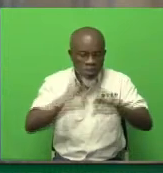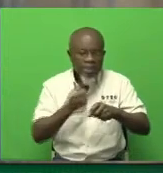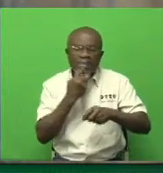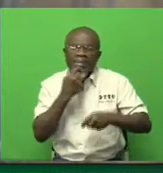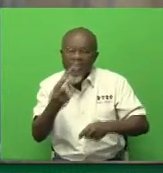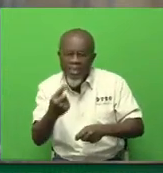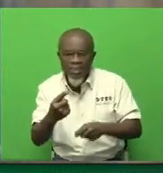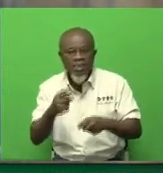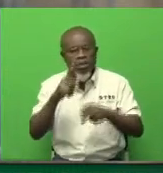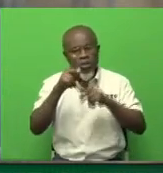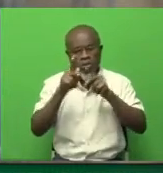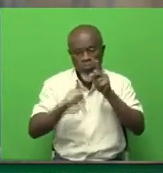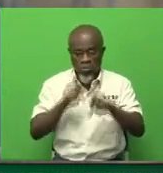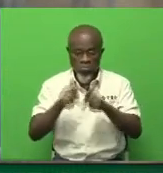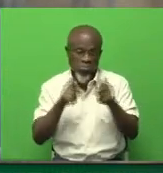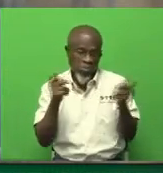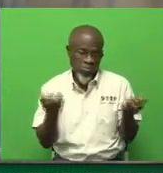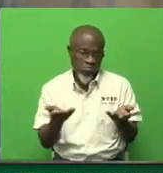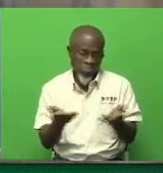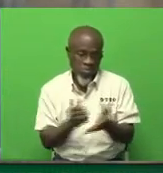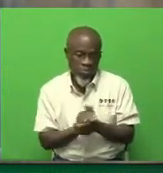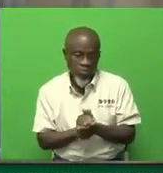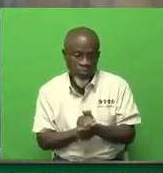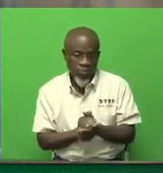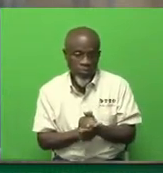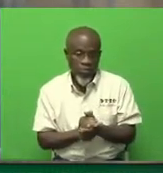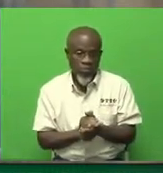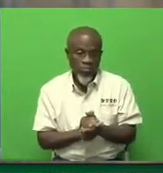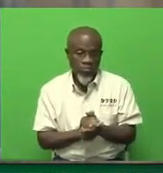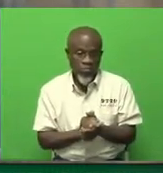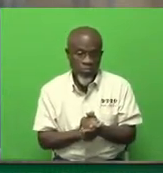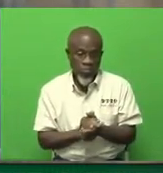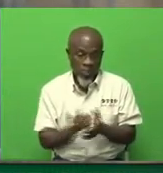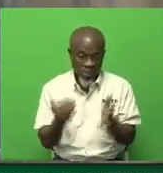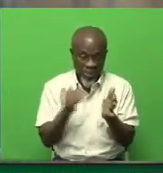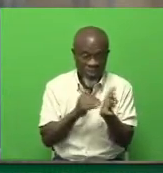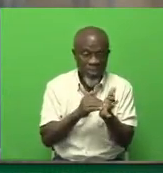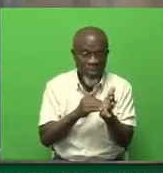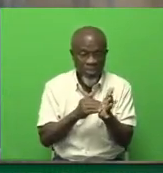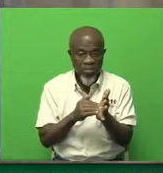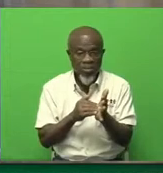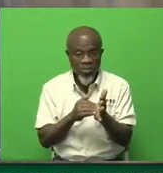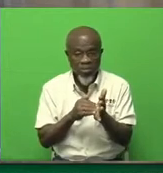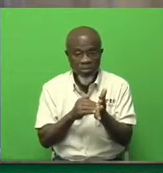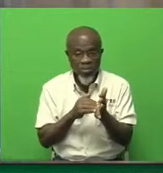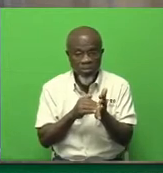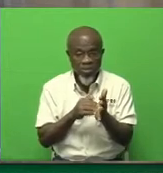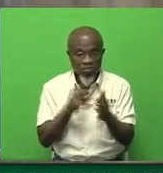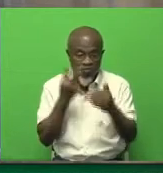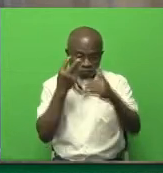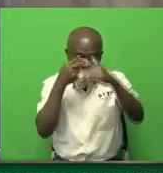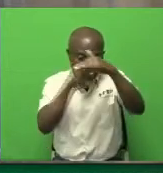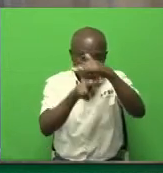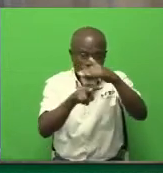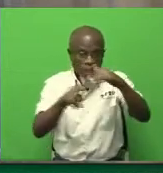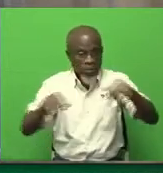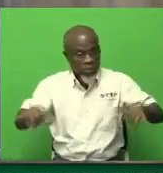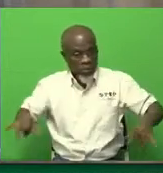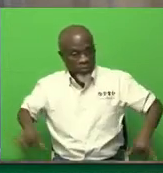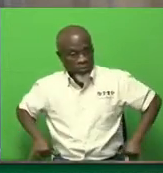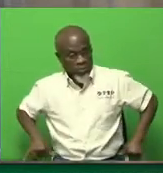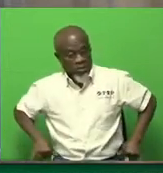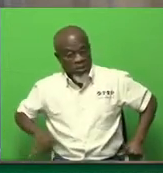country and again the projection for 2023 the minister boasted that he will have a